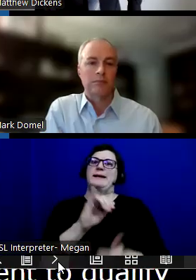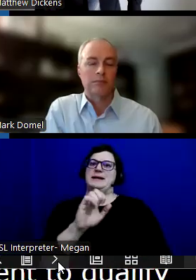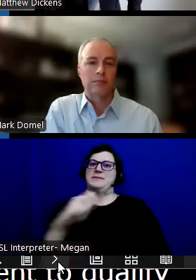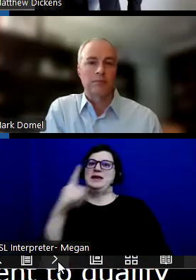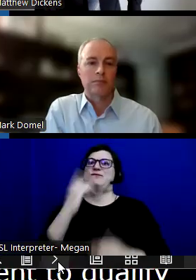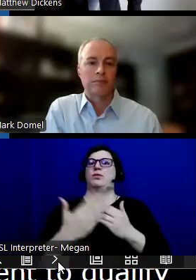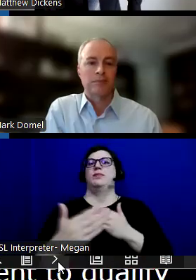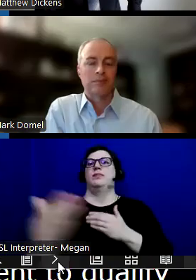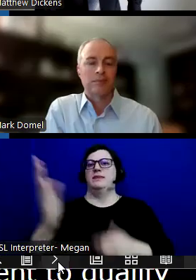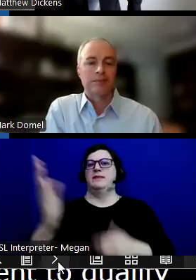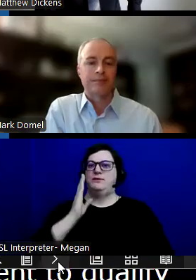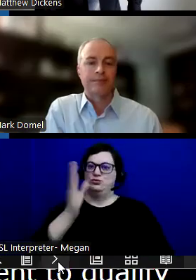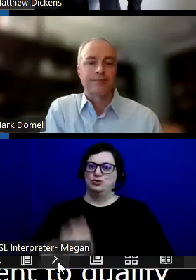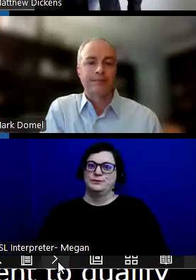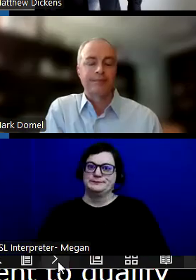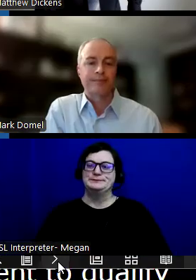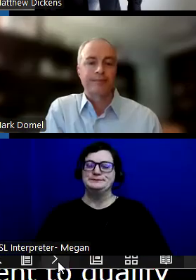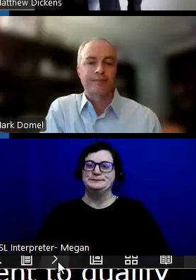years.